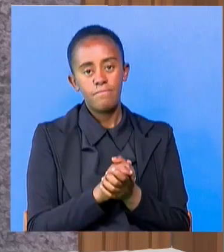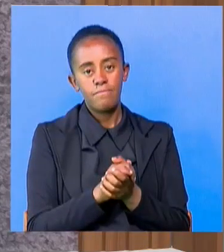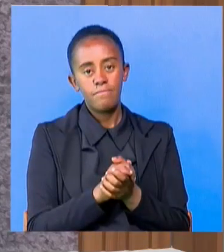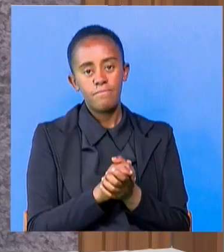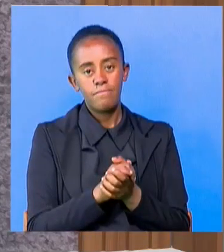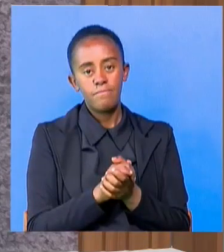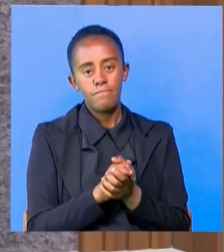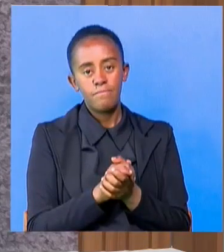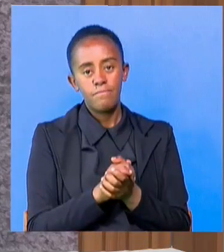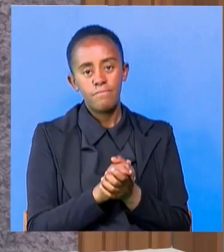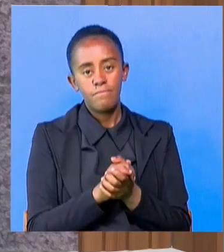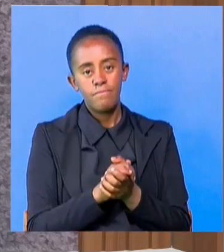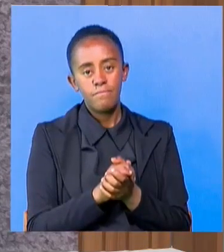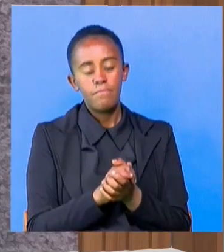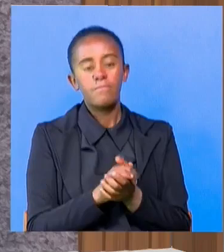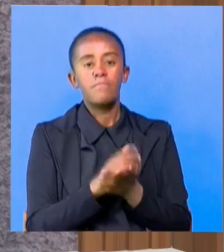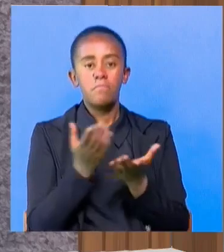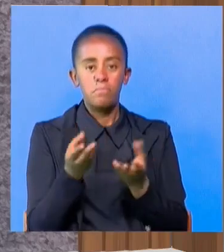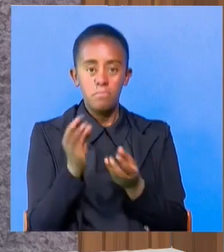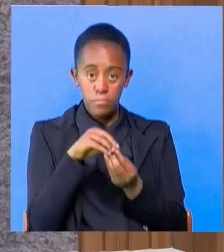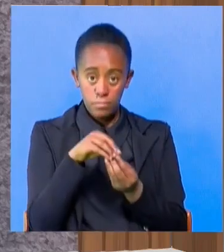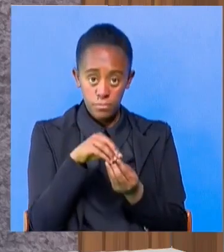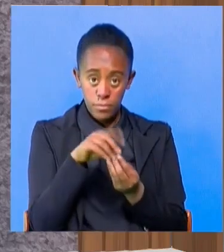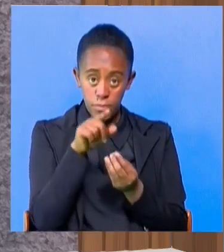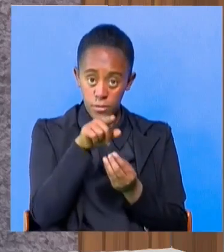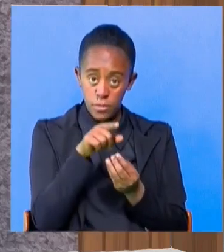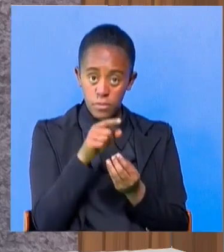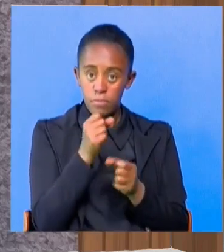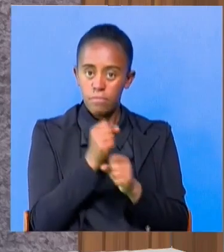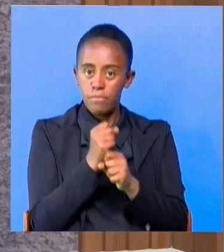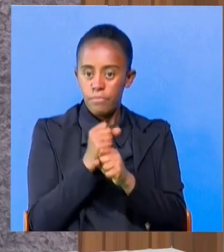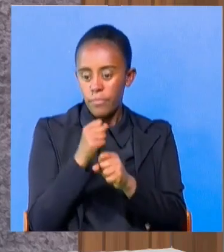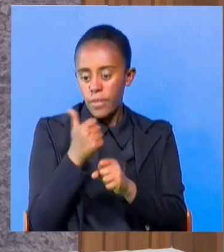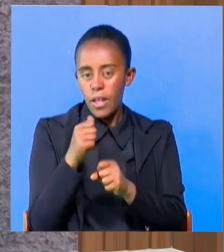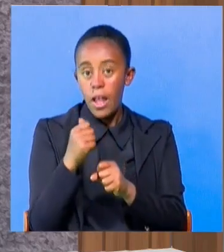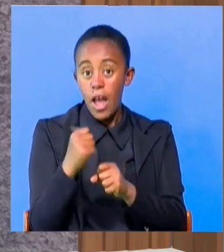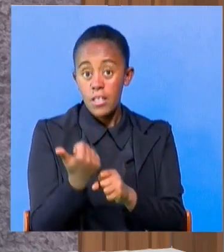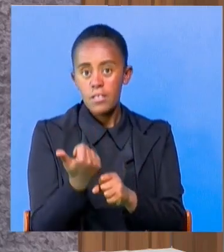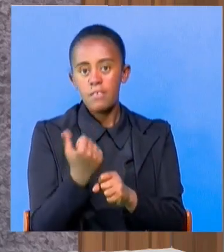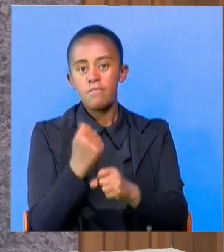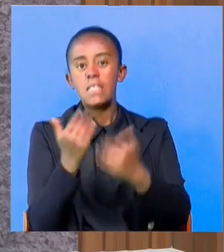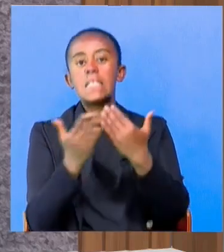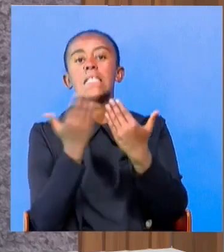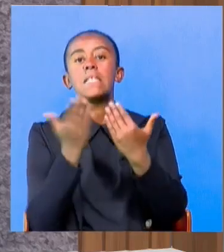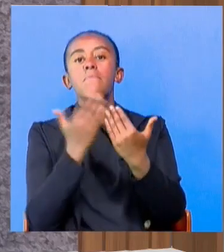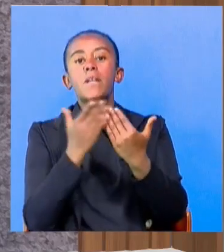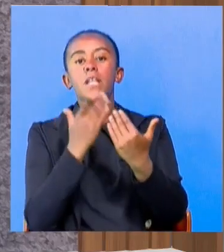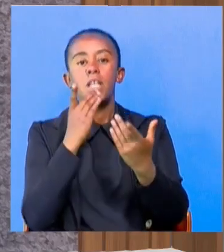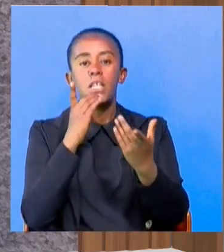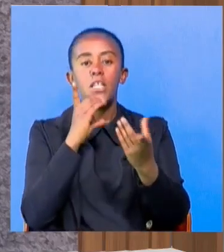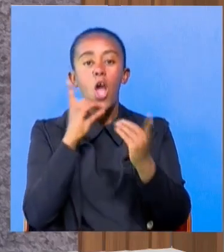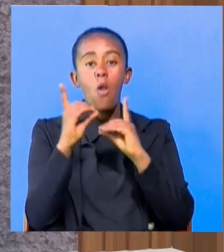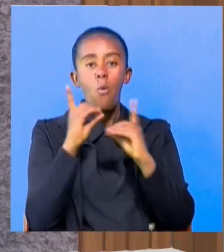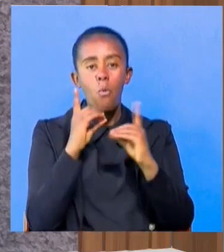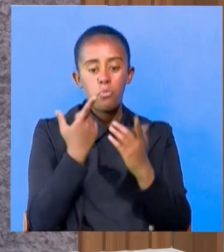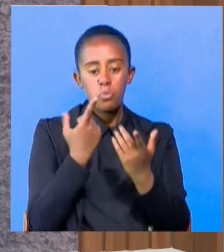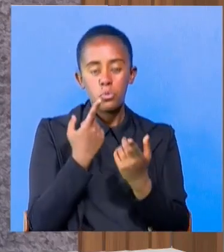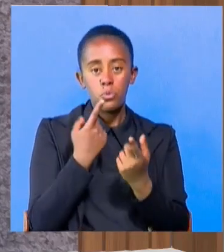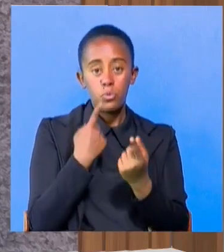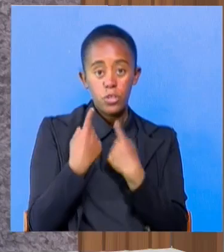Again, in addition to formally, you have to make another simple dialogue informal